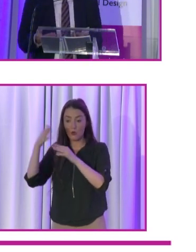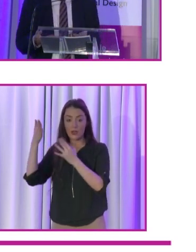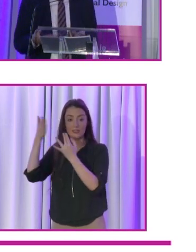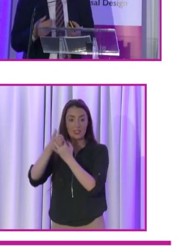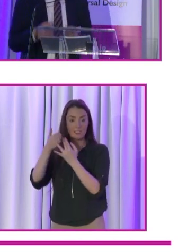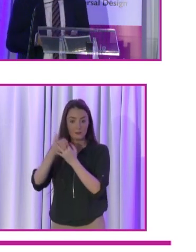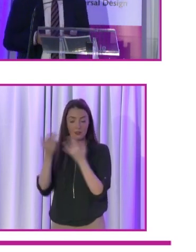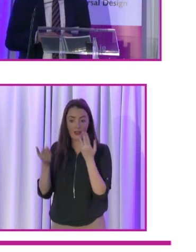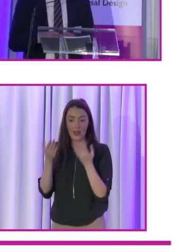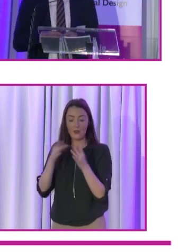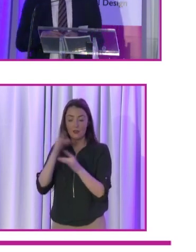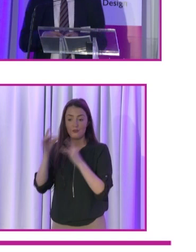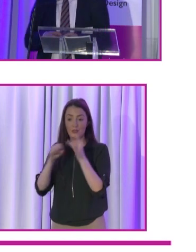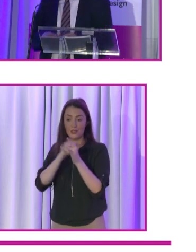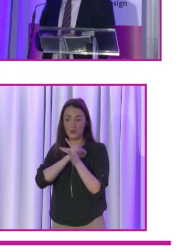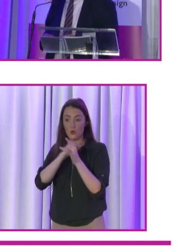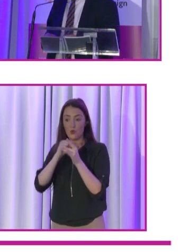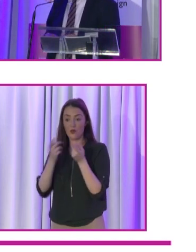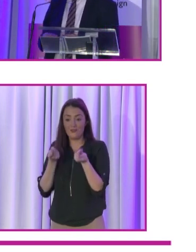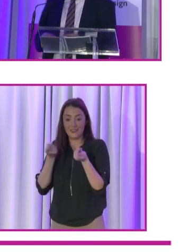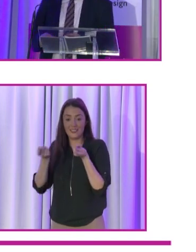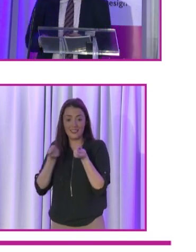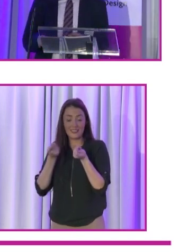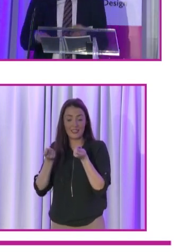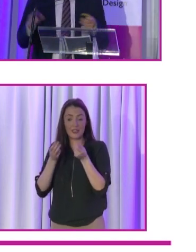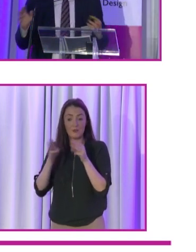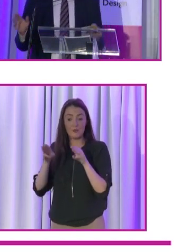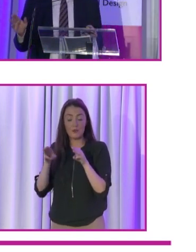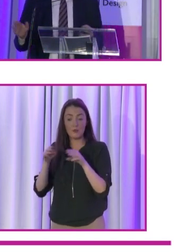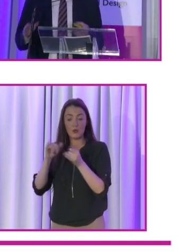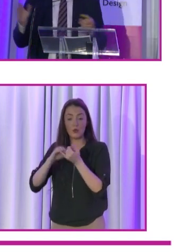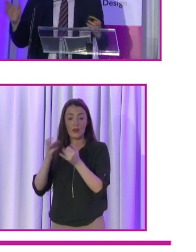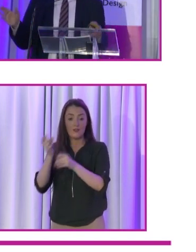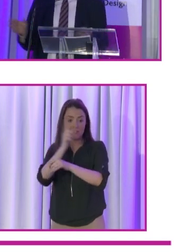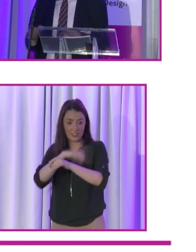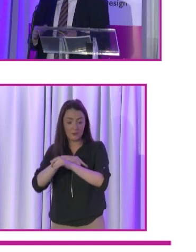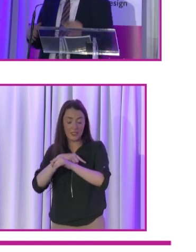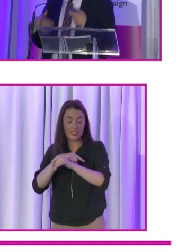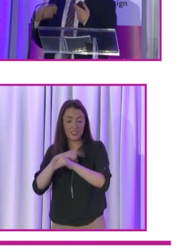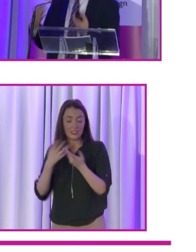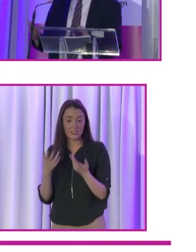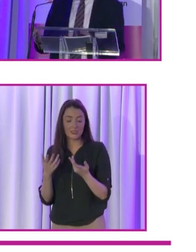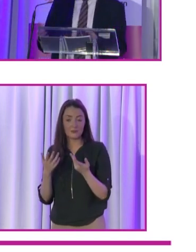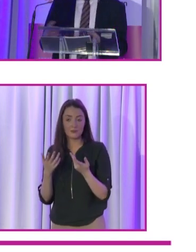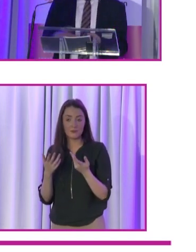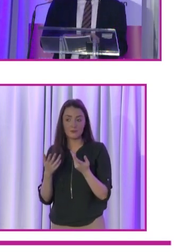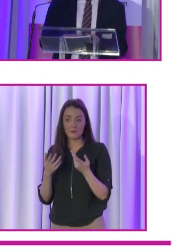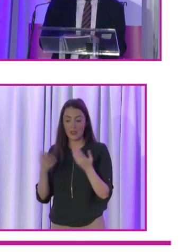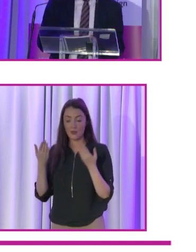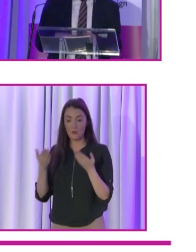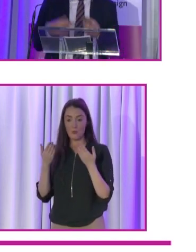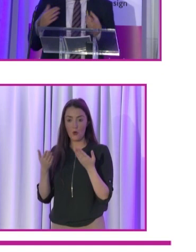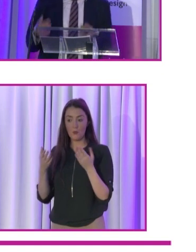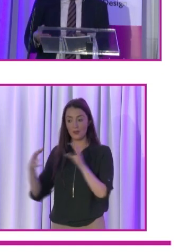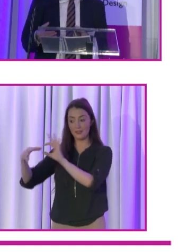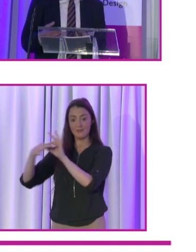can facilitate the participation of persons with disabilities. But we'll see, because for the moment we've been collaborating with them and giving them